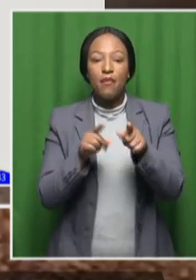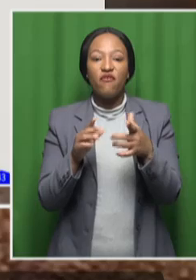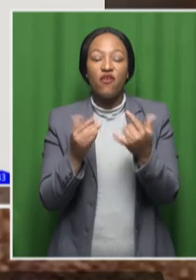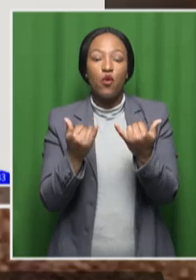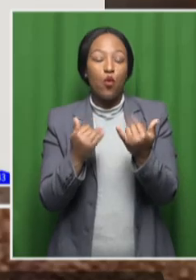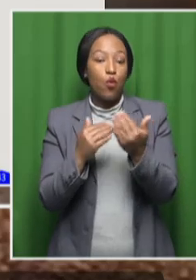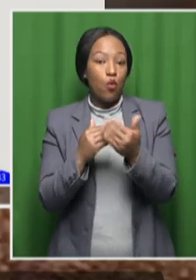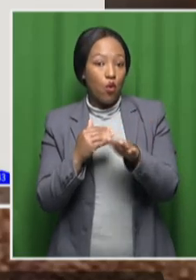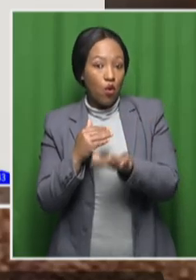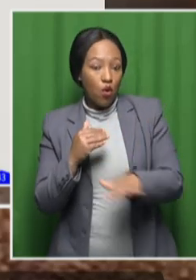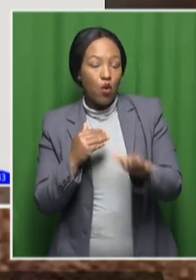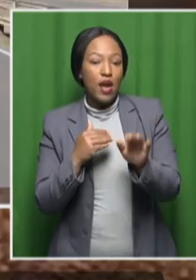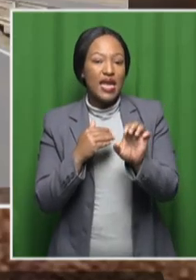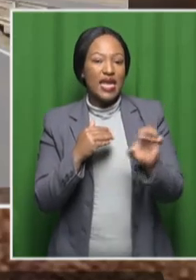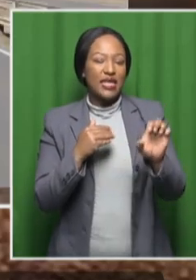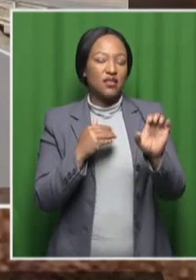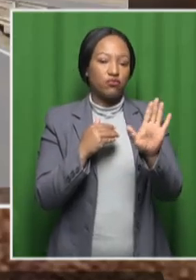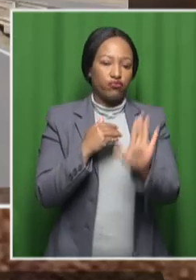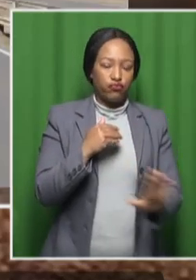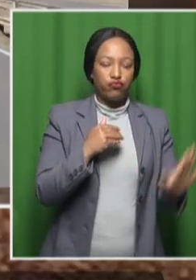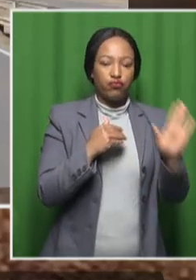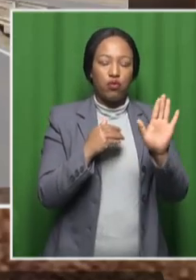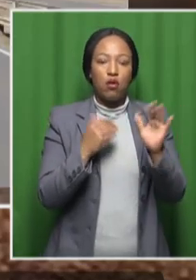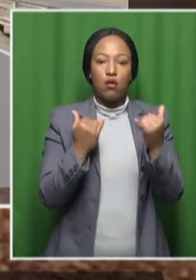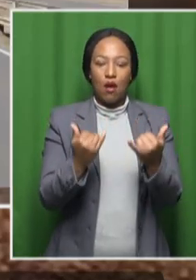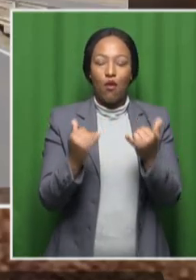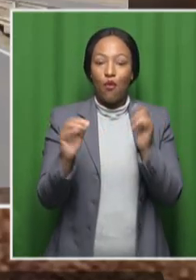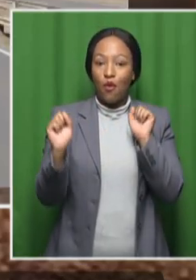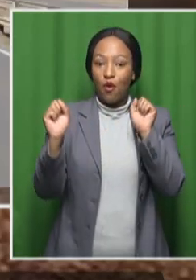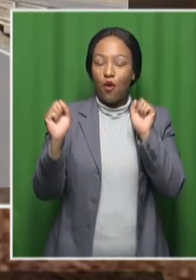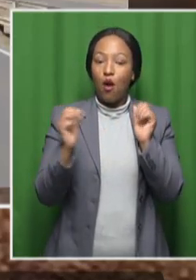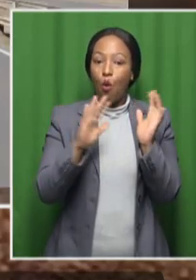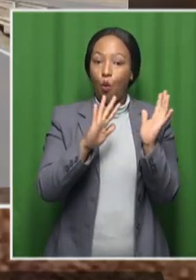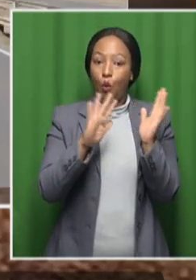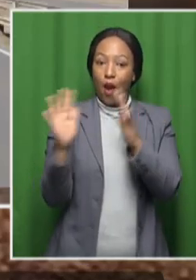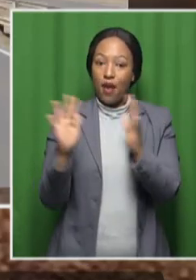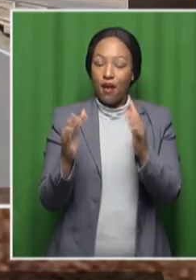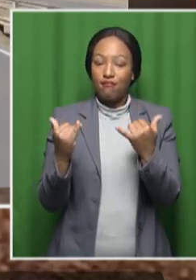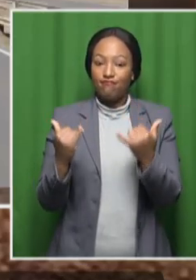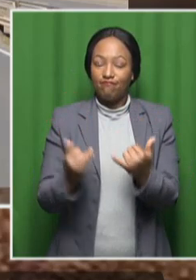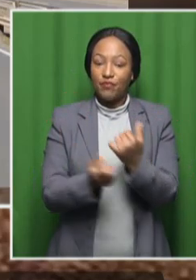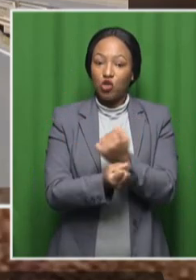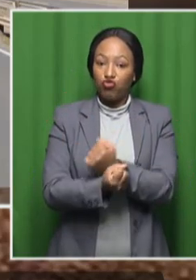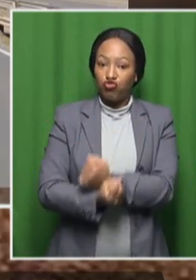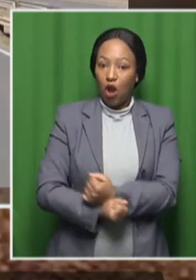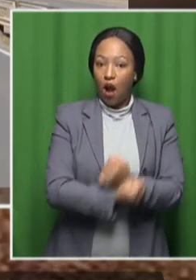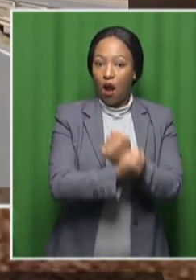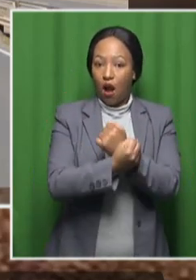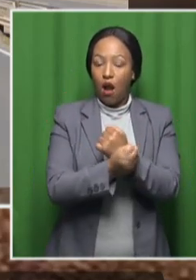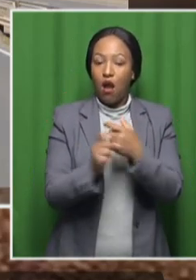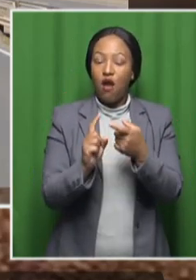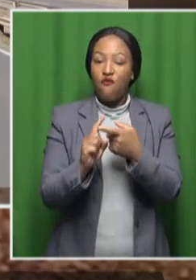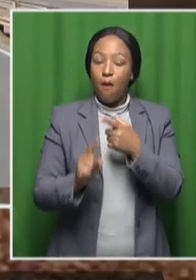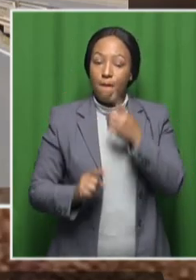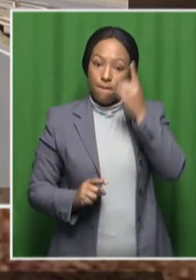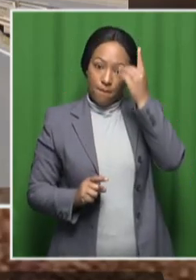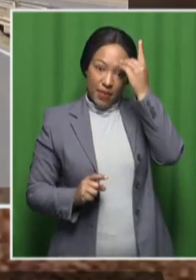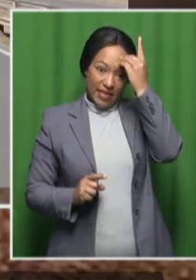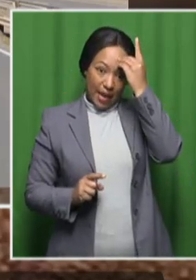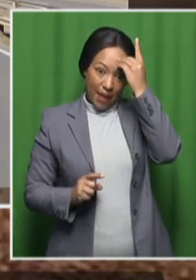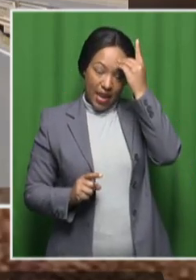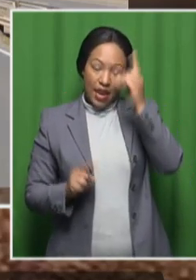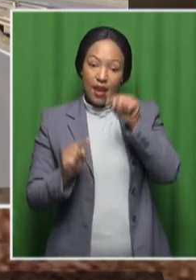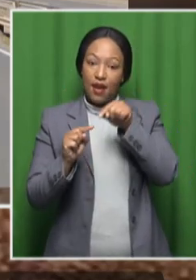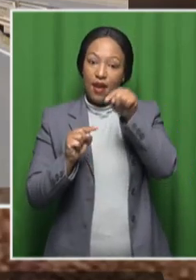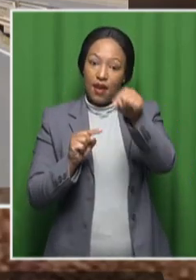Overstrand area. And just away from that weather to an important announcement, particularly for truckers that might be heading inland from Durban up to Joburg today.